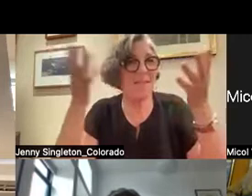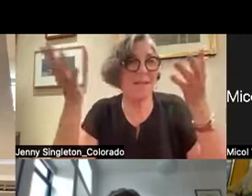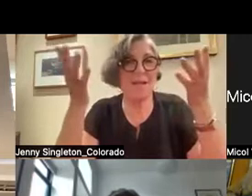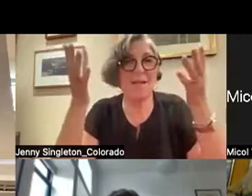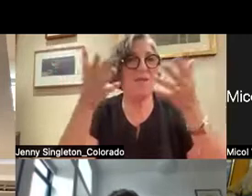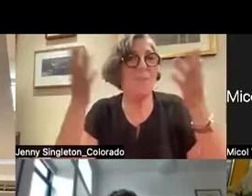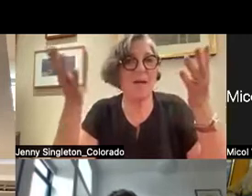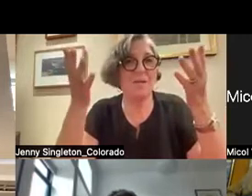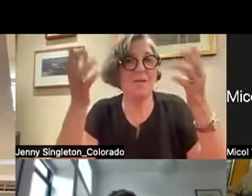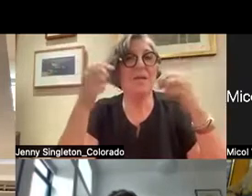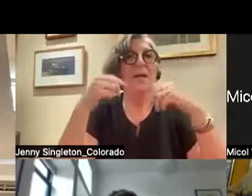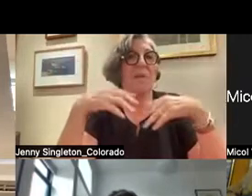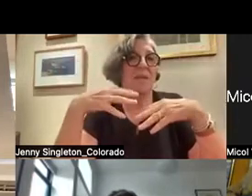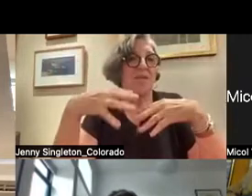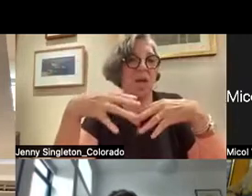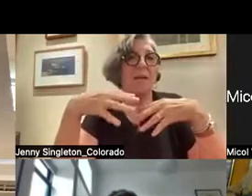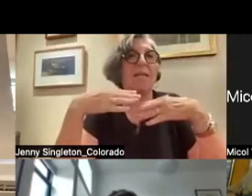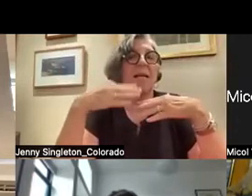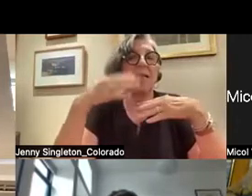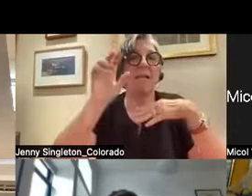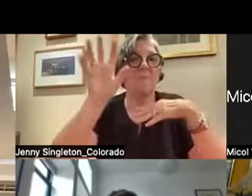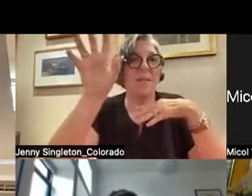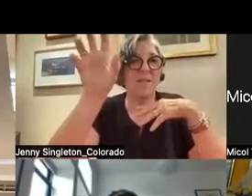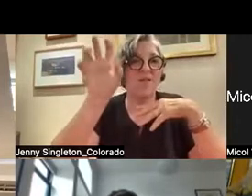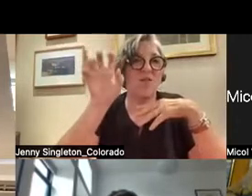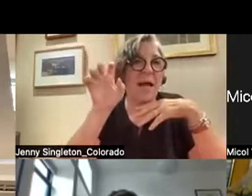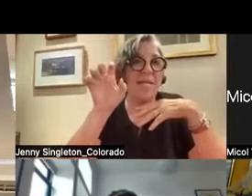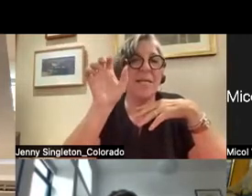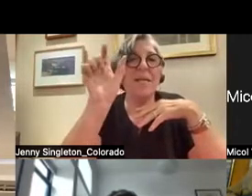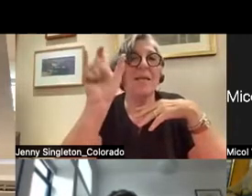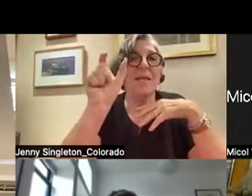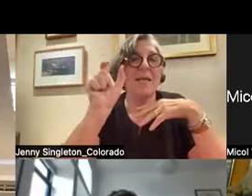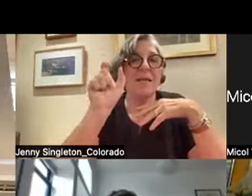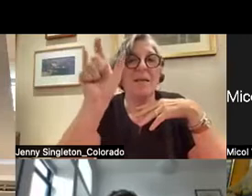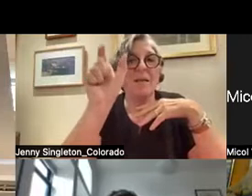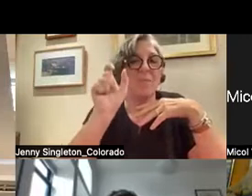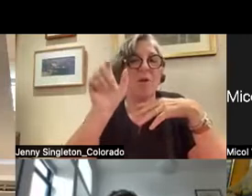inconsistent and ungrammatical. But the child ended up extracting